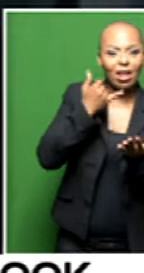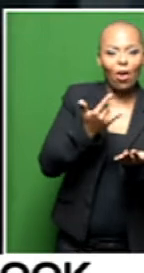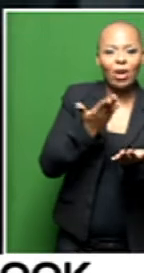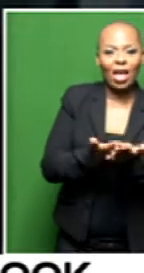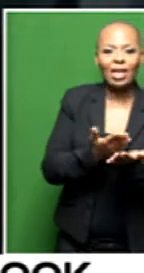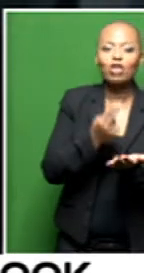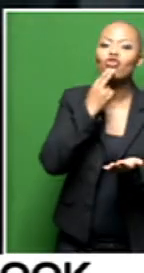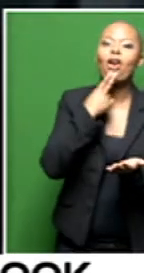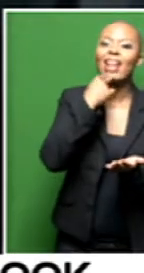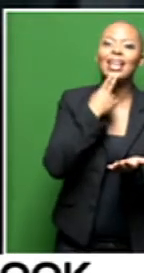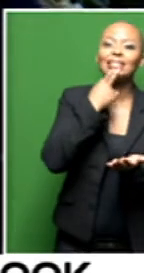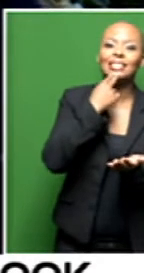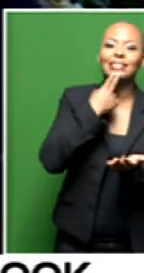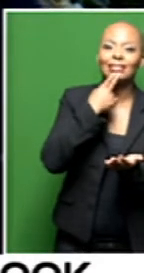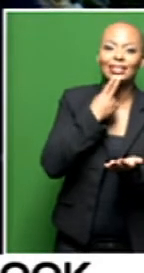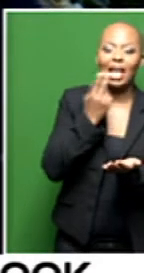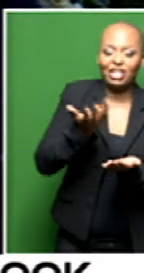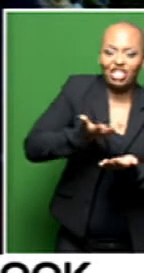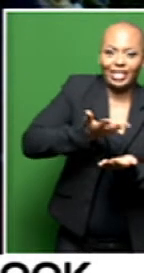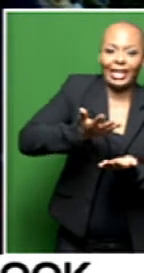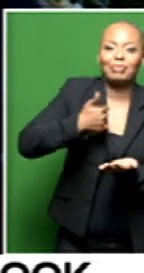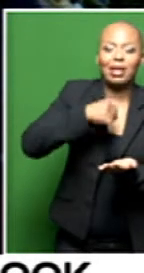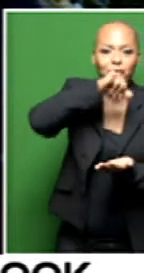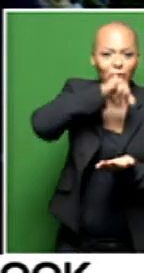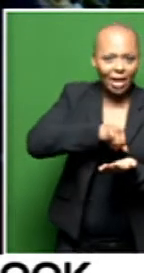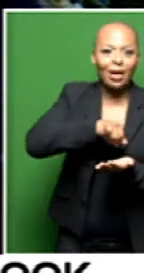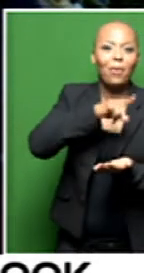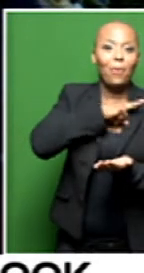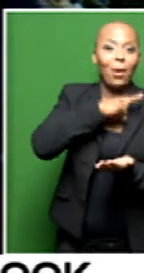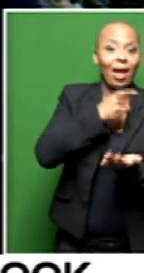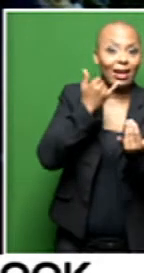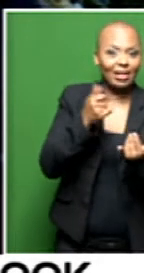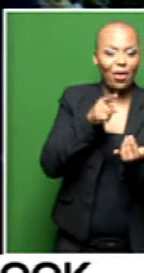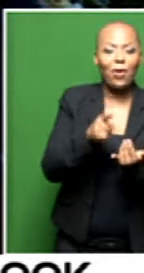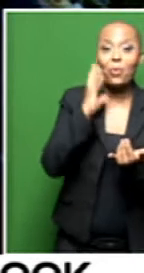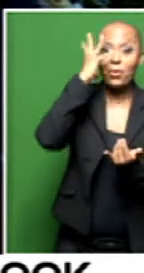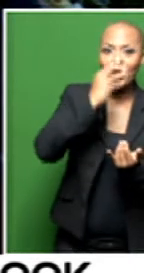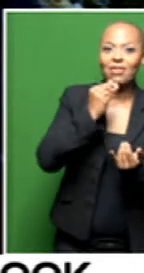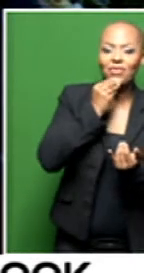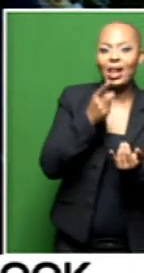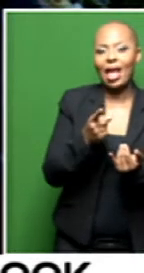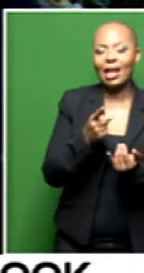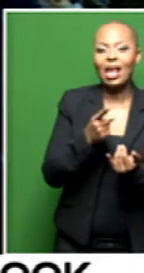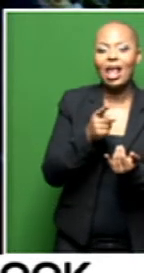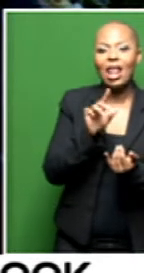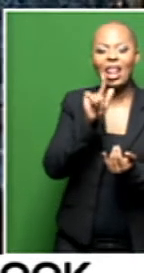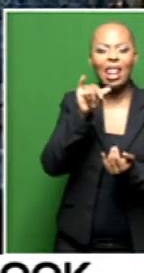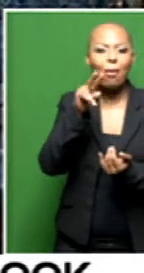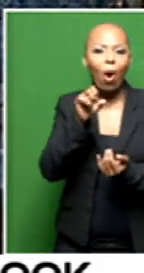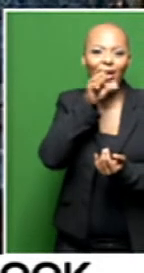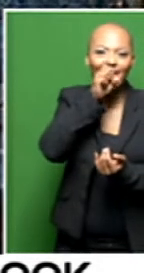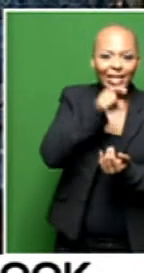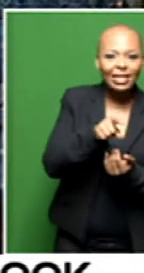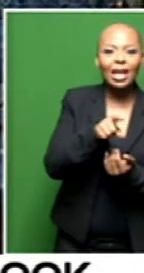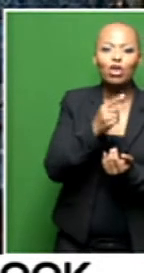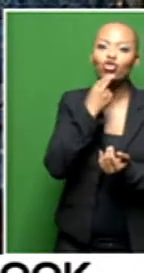bowl. And so there's lots of recipes, simple things like a classic trifle, straight through the beautiful baked puddings like lemon puddings and chocolate puddings and all